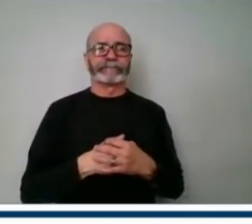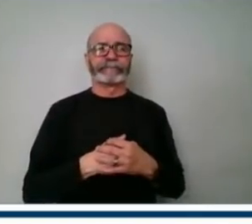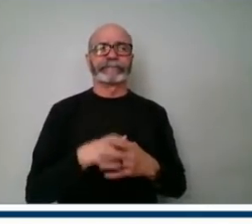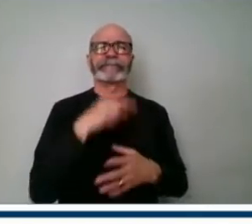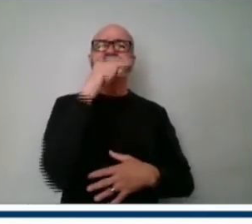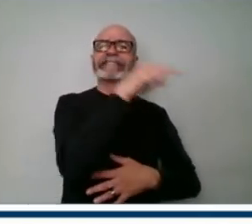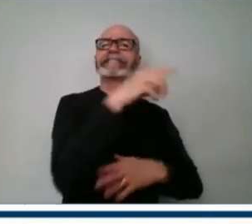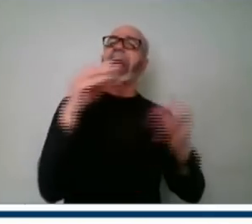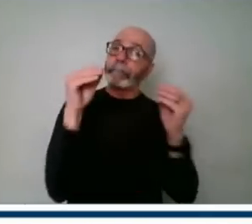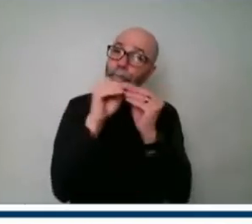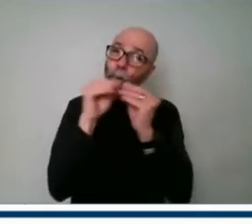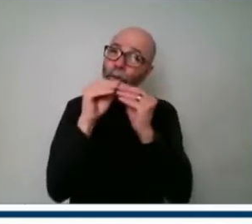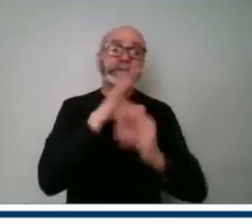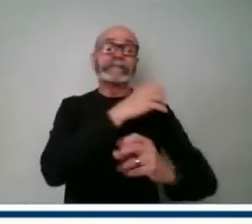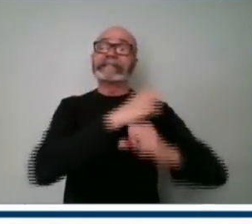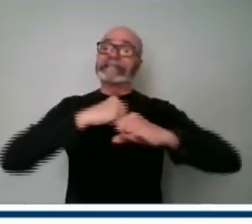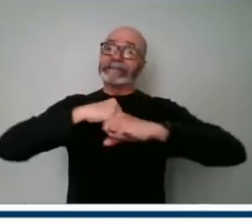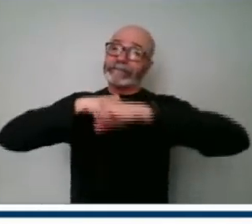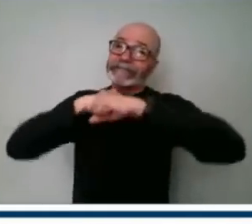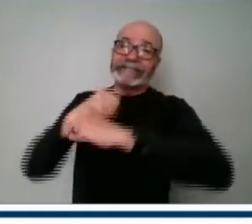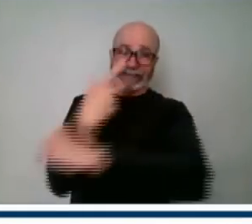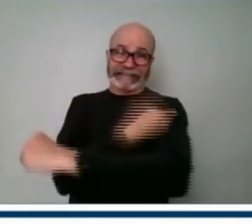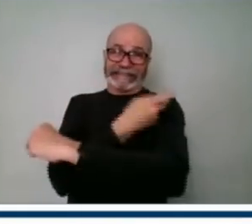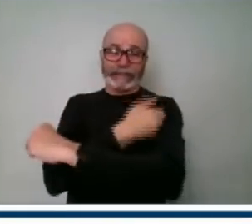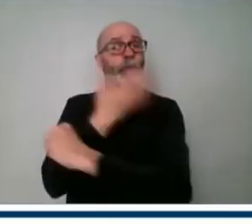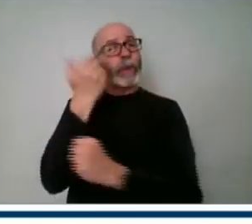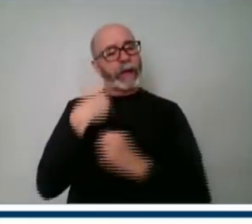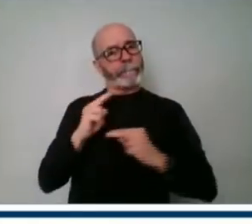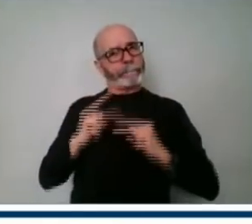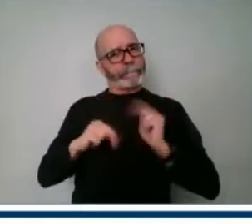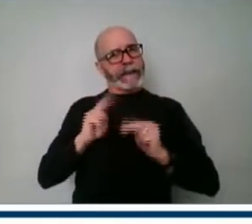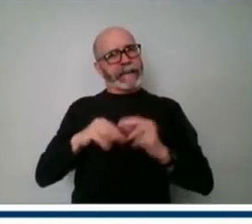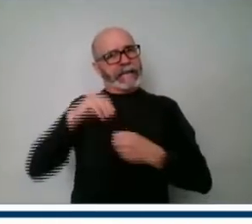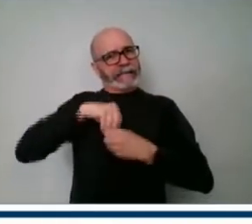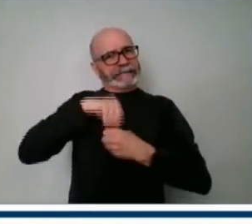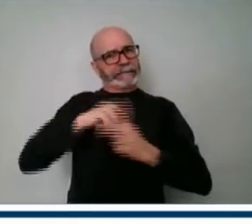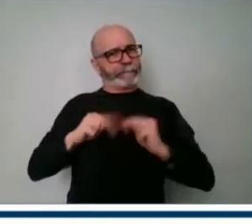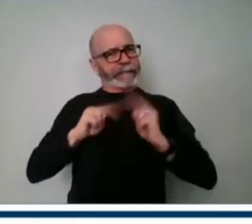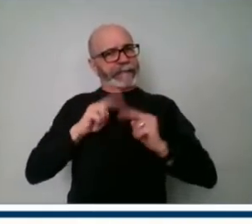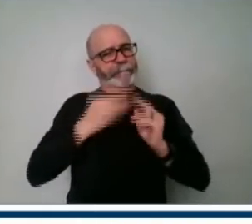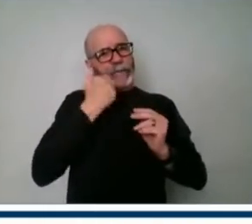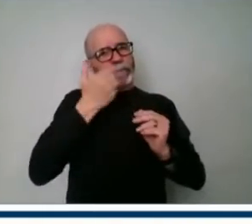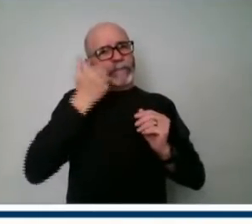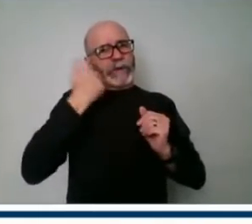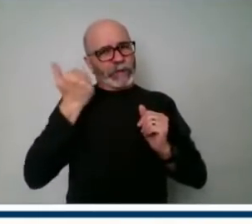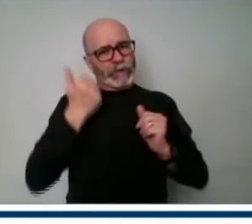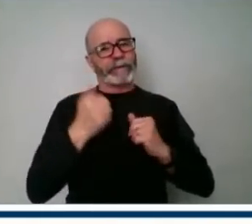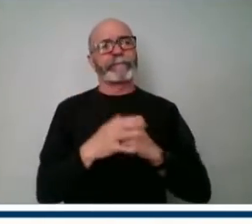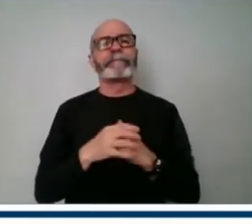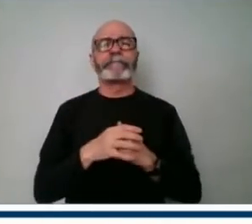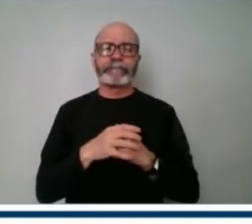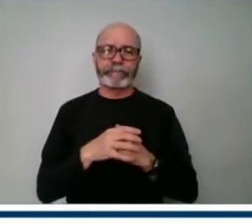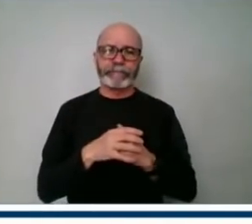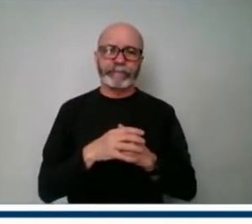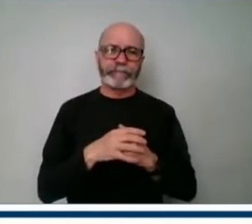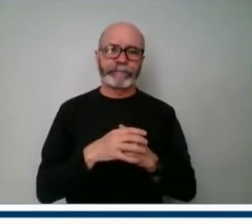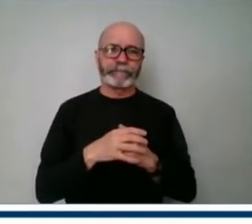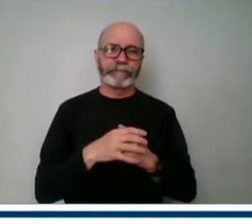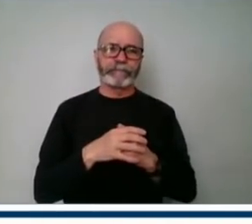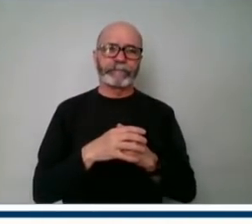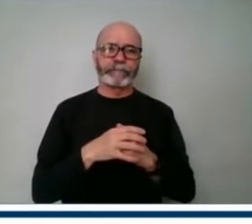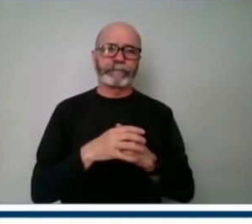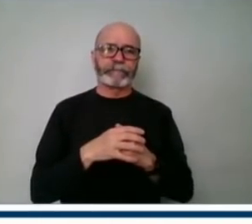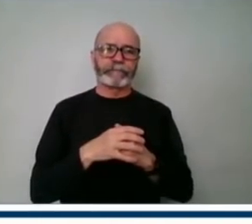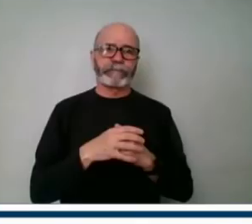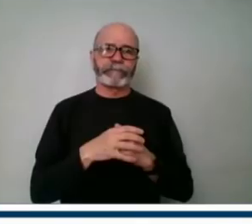up, and many of them they'll get the quickest. Many of them, as their age